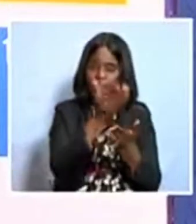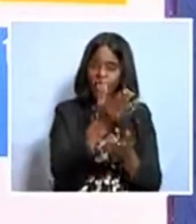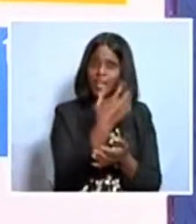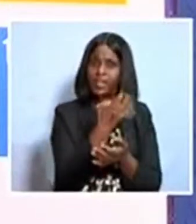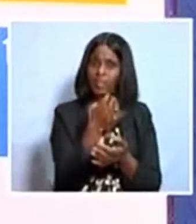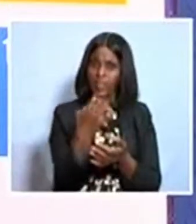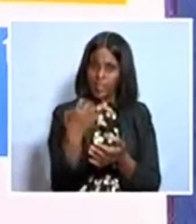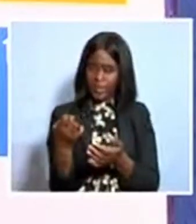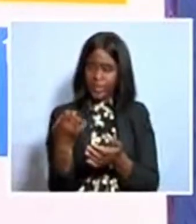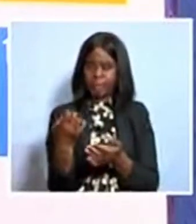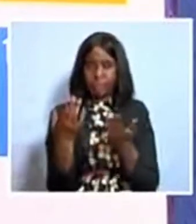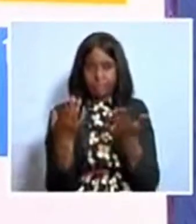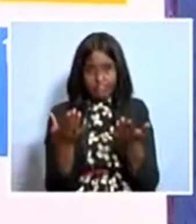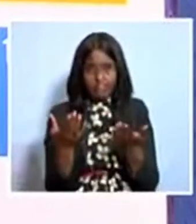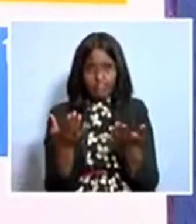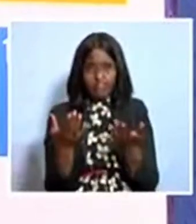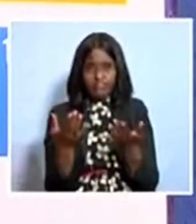equipment,